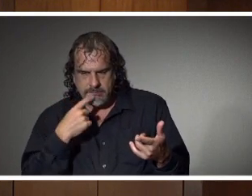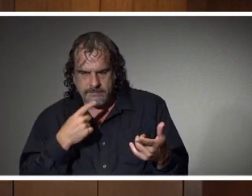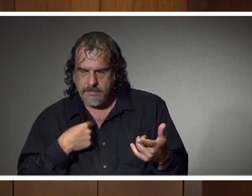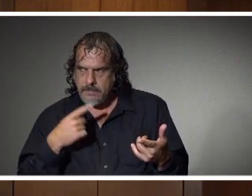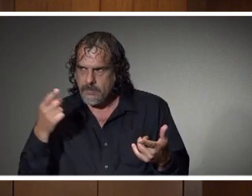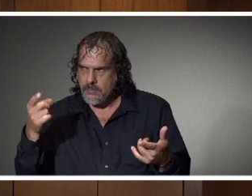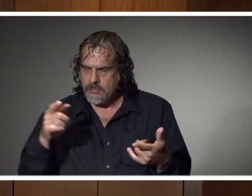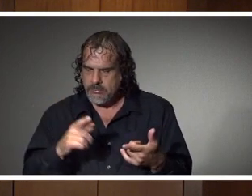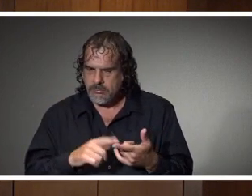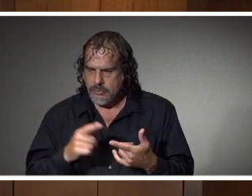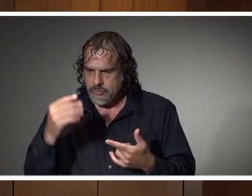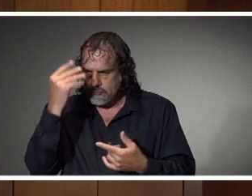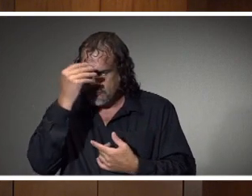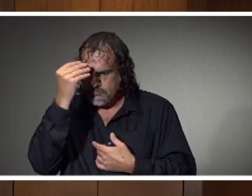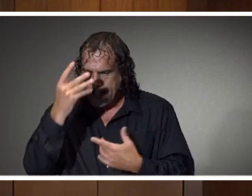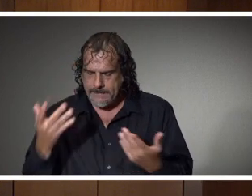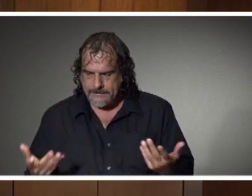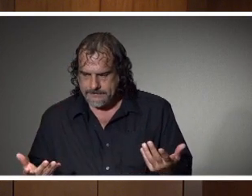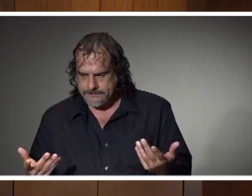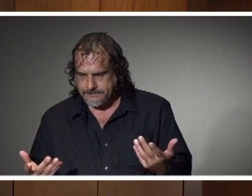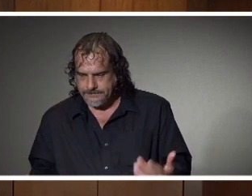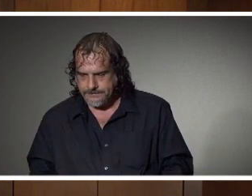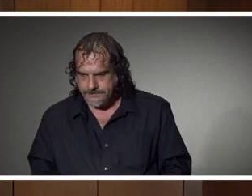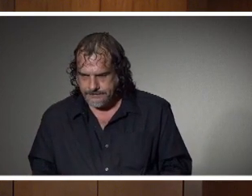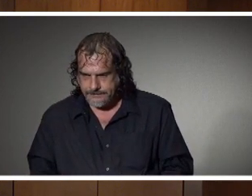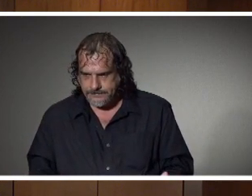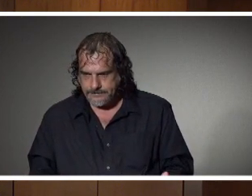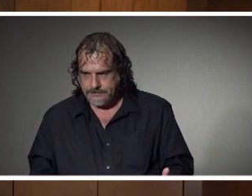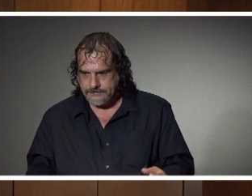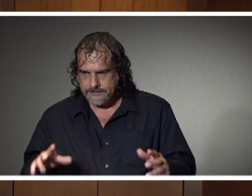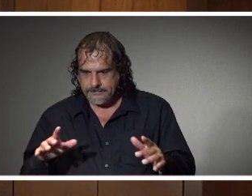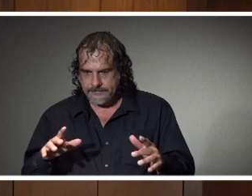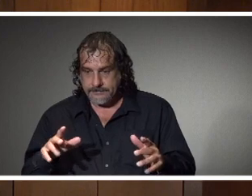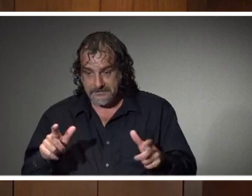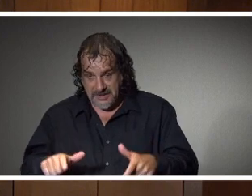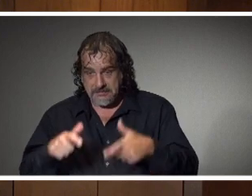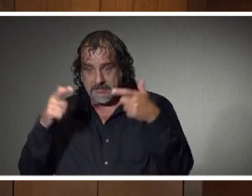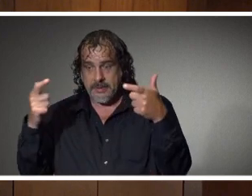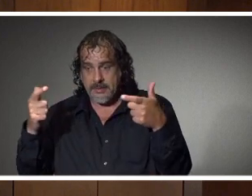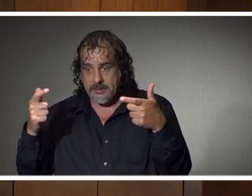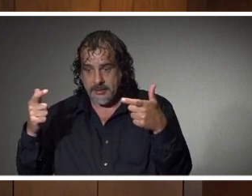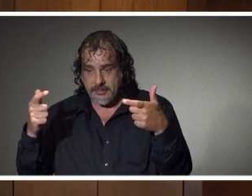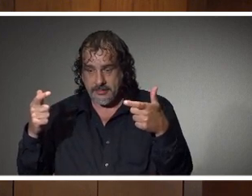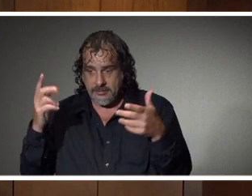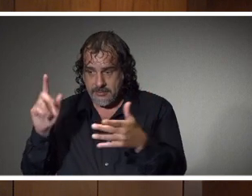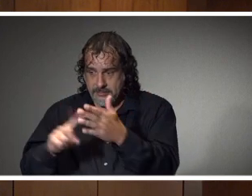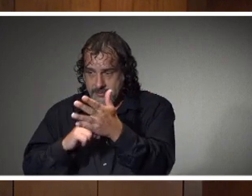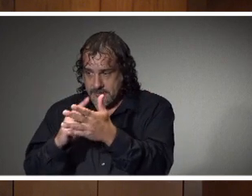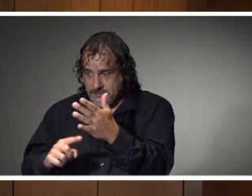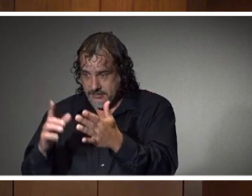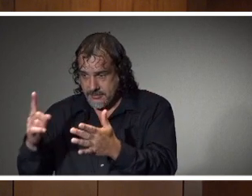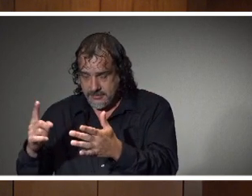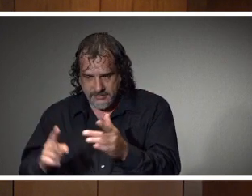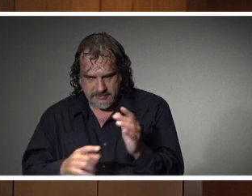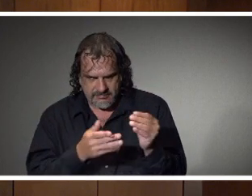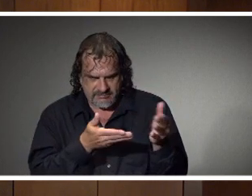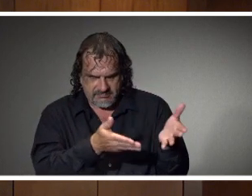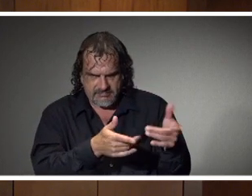There's a different transition because the events are both big, one being canceled, but the other one